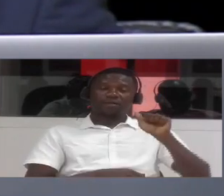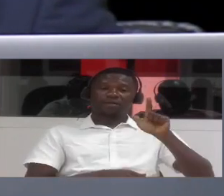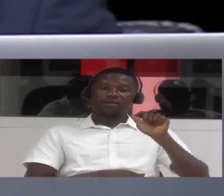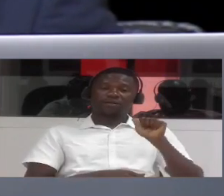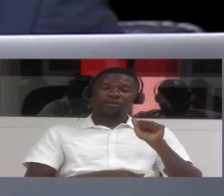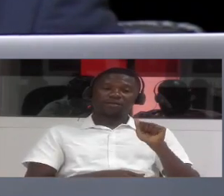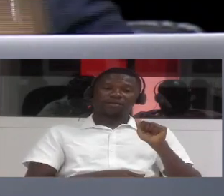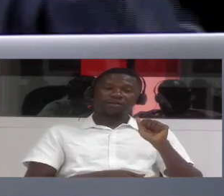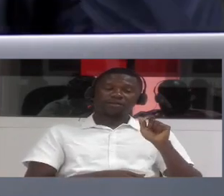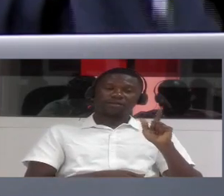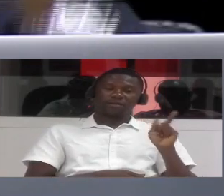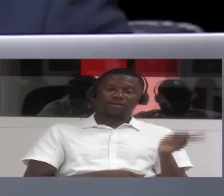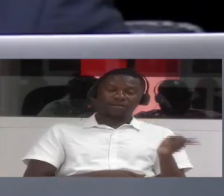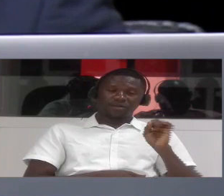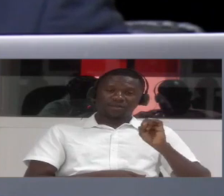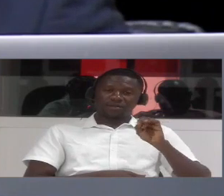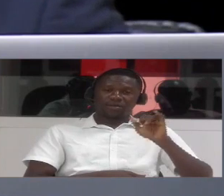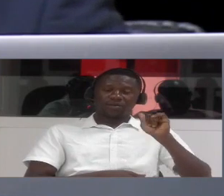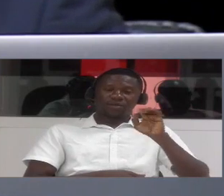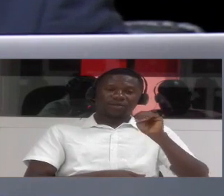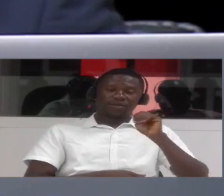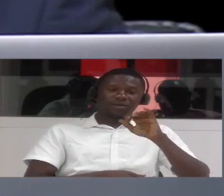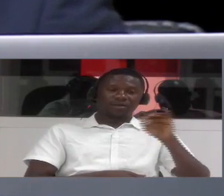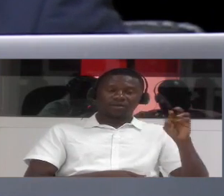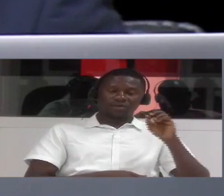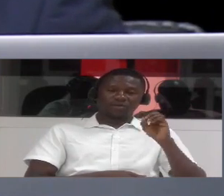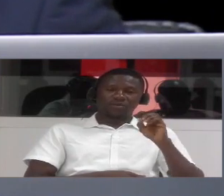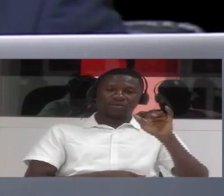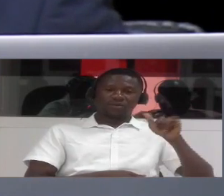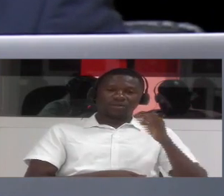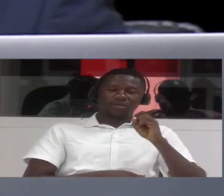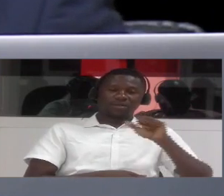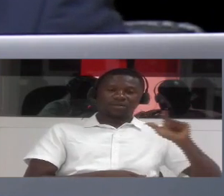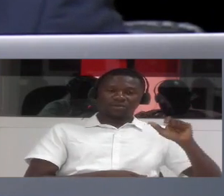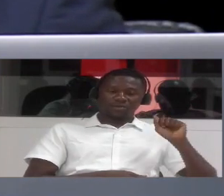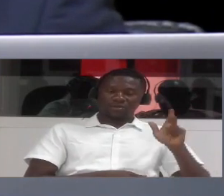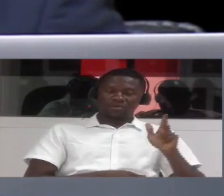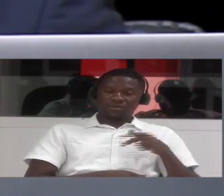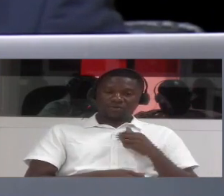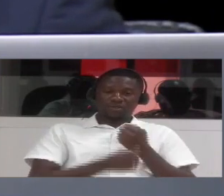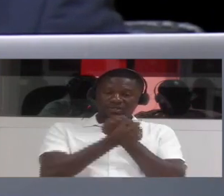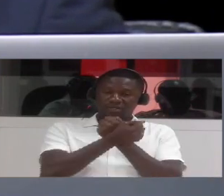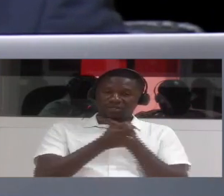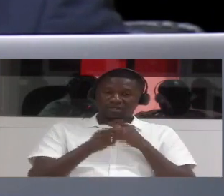time he was arrested and interrogated